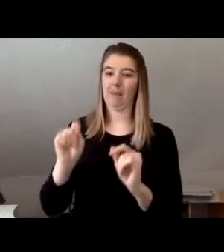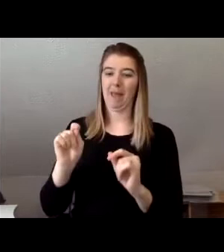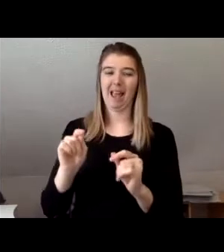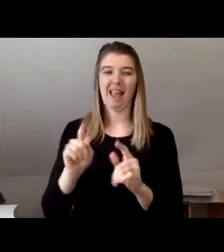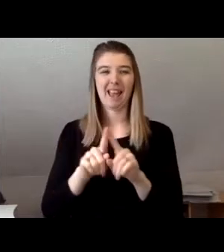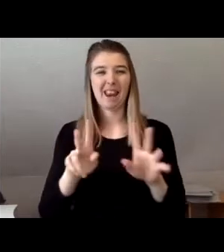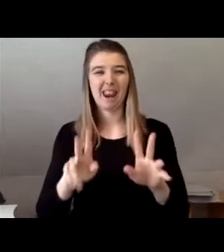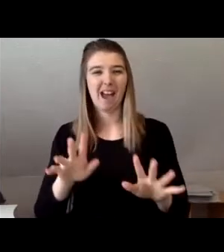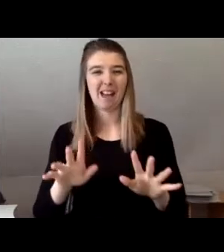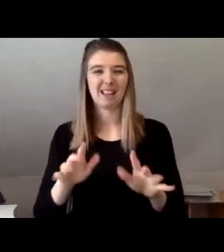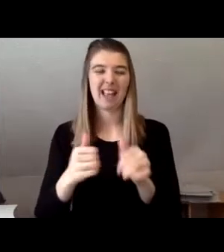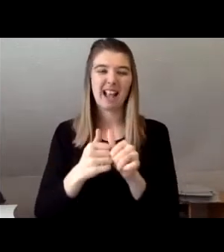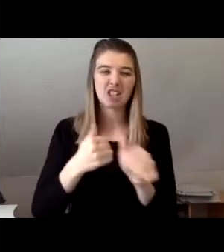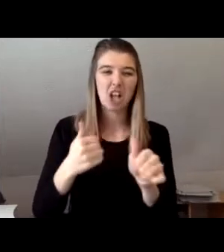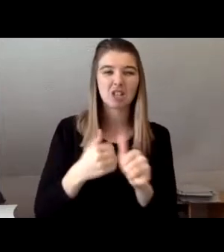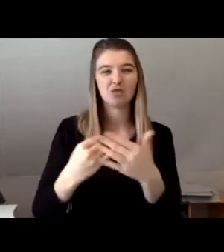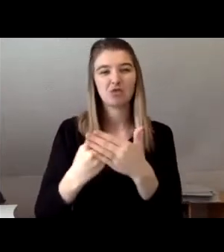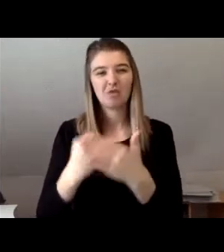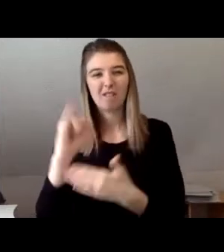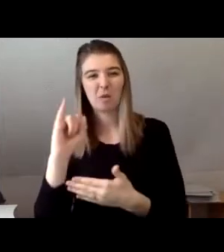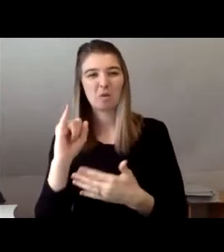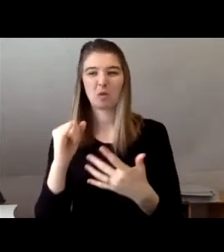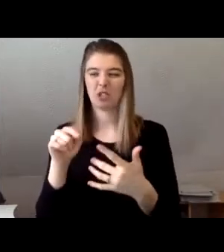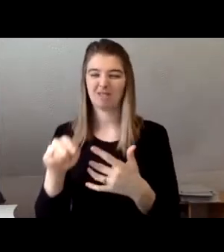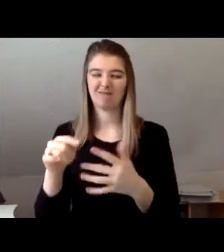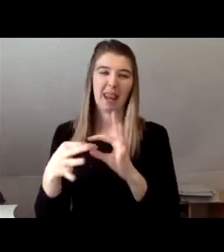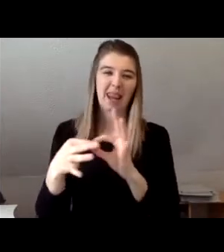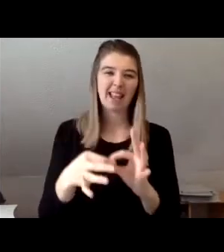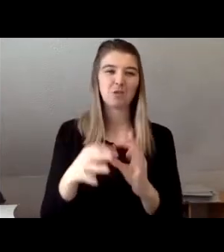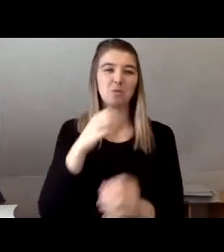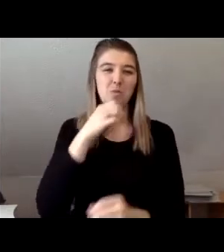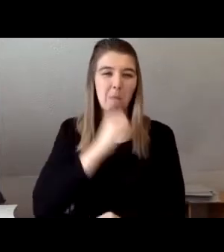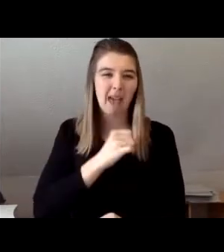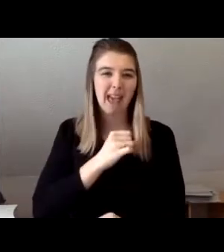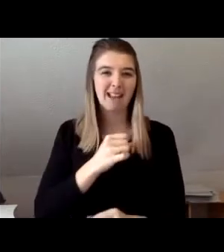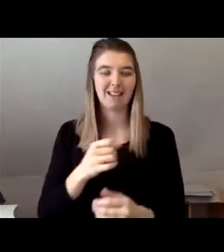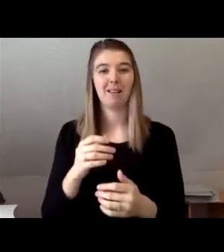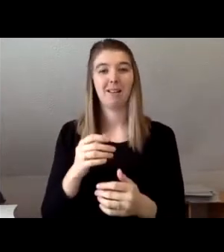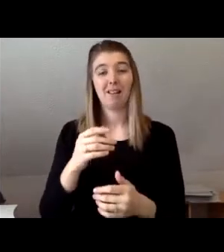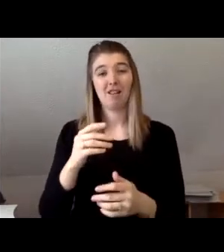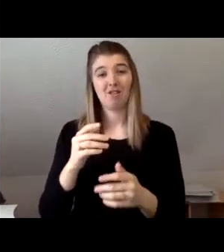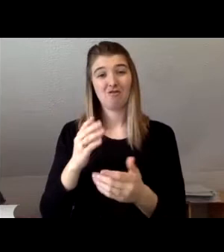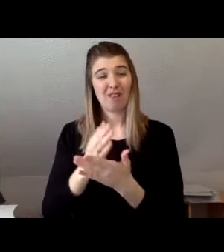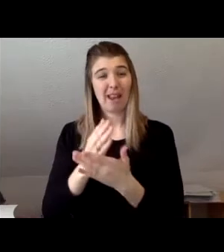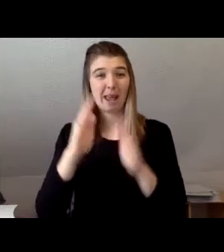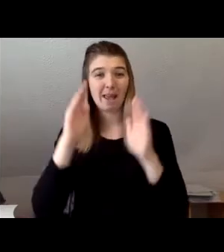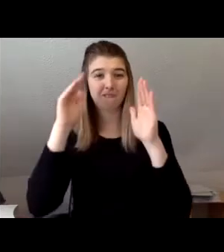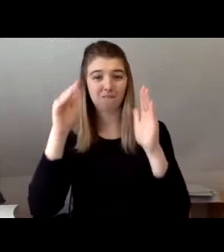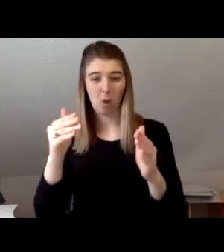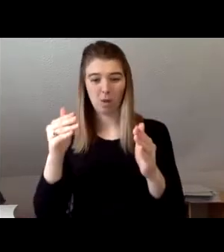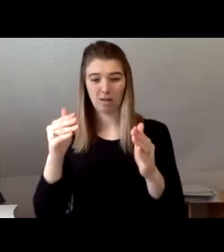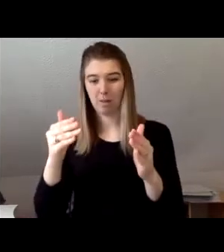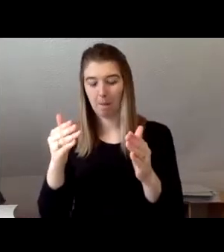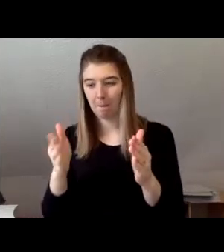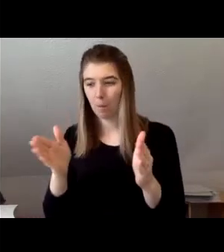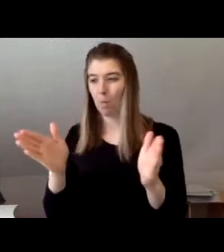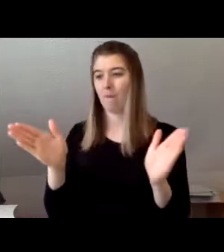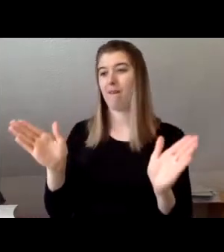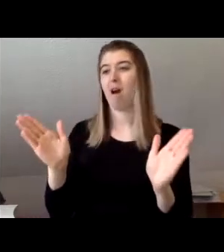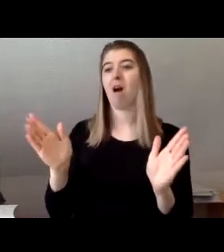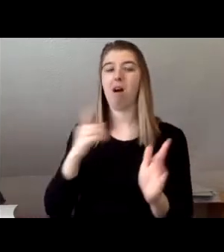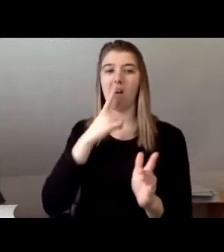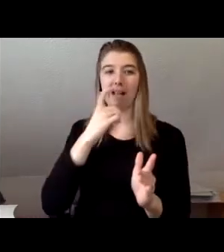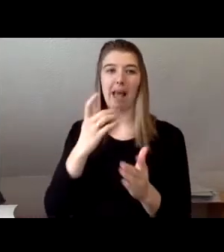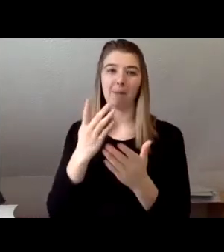dirty, male-dominated kind of subject, that it's not a girl's subject. I think you've done so well to move that dial on, and everything that I see